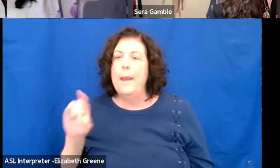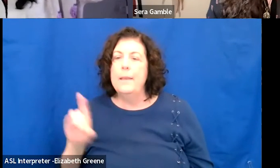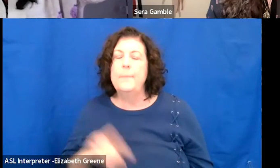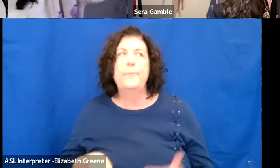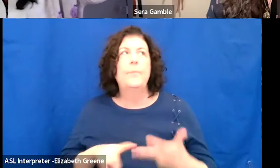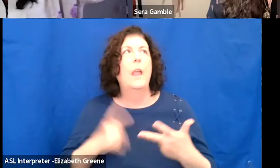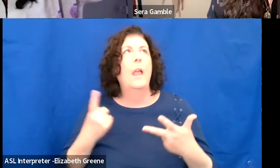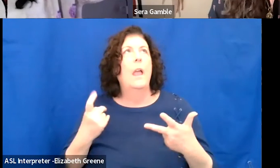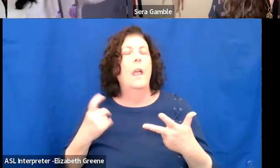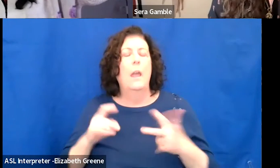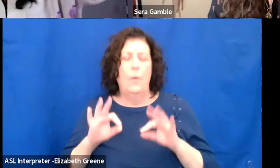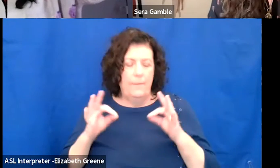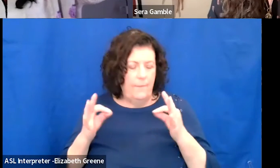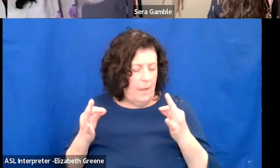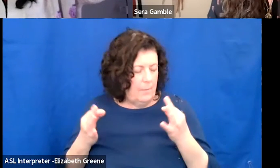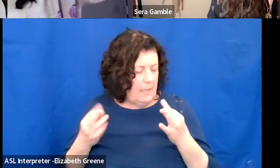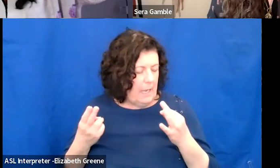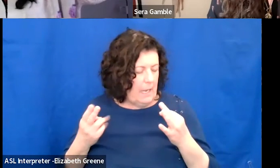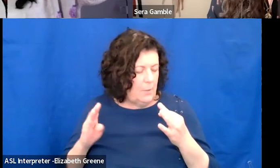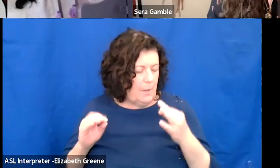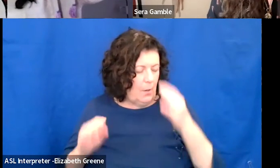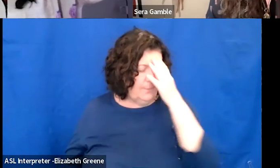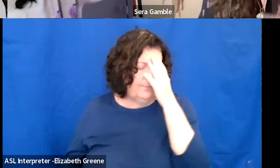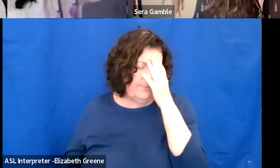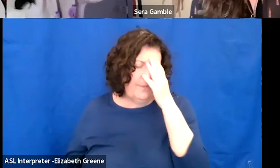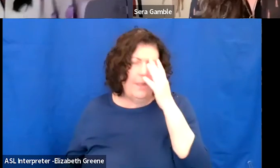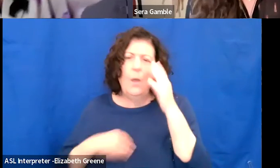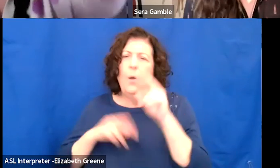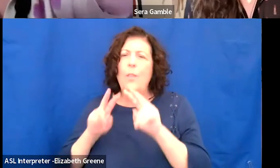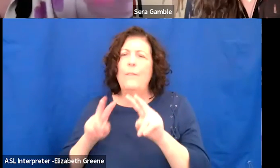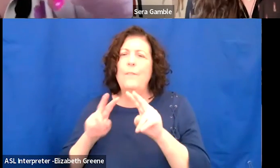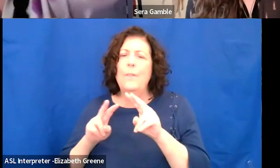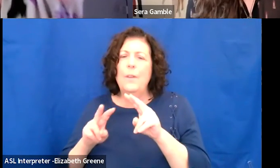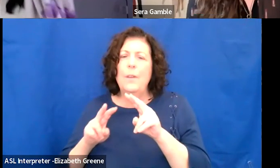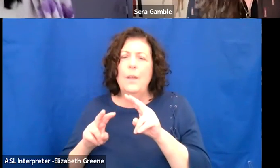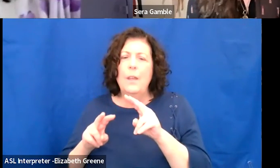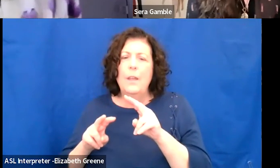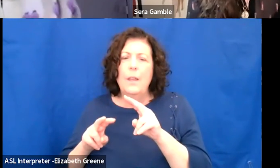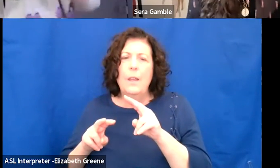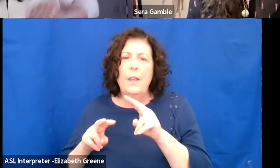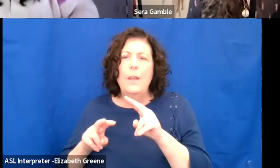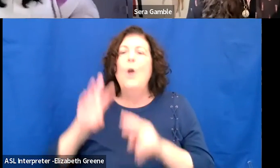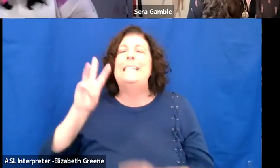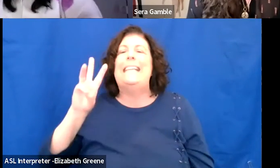what's the one with the family on HBO that owns the funeral? Oh, I had one. Six Feet Under.